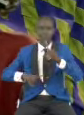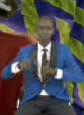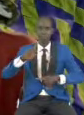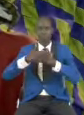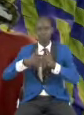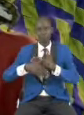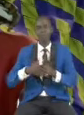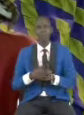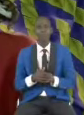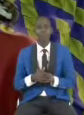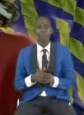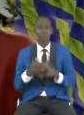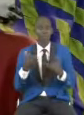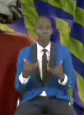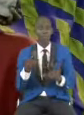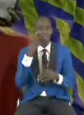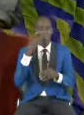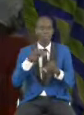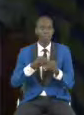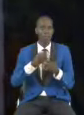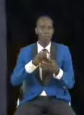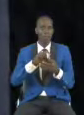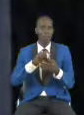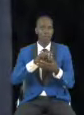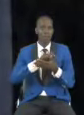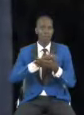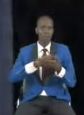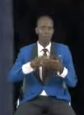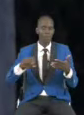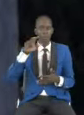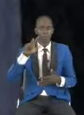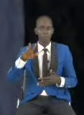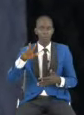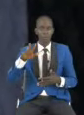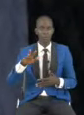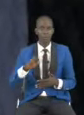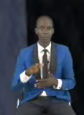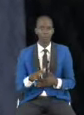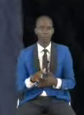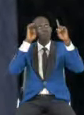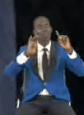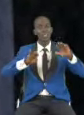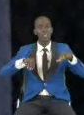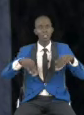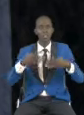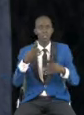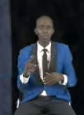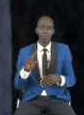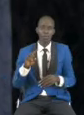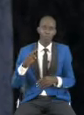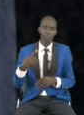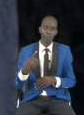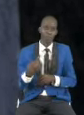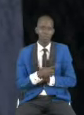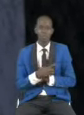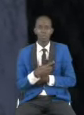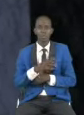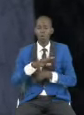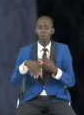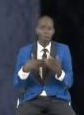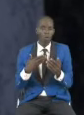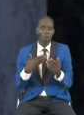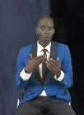Now, look at verse 35. He gave them first day, all that week, all that